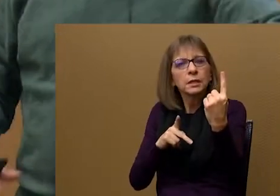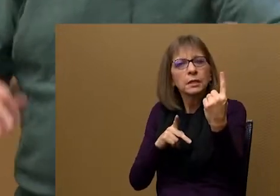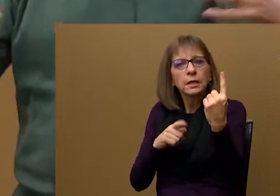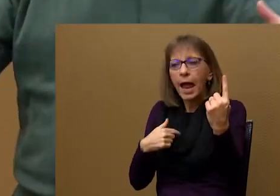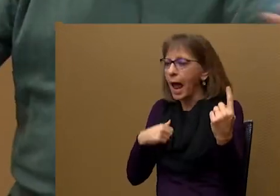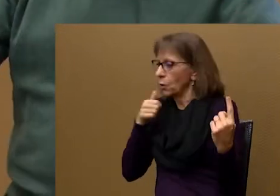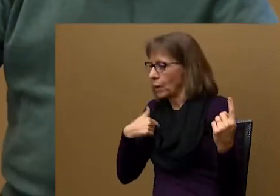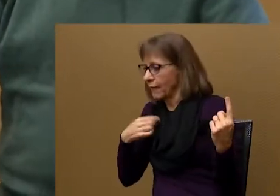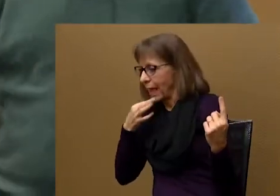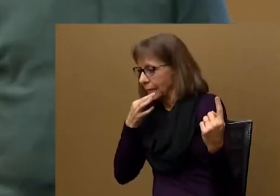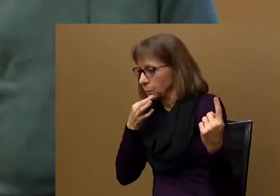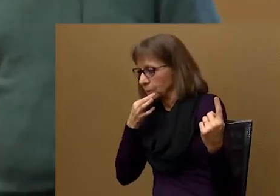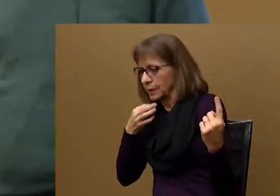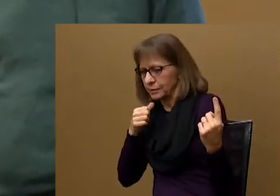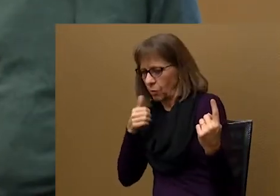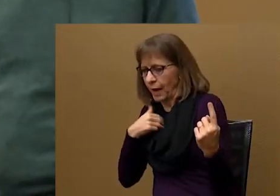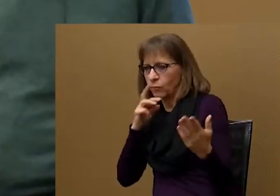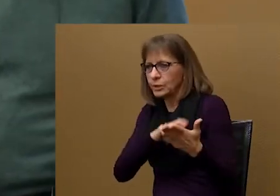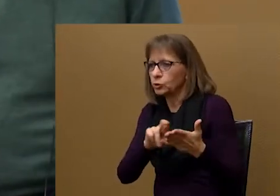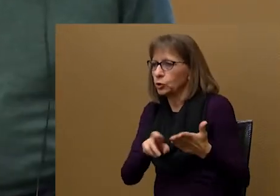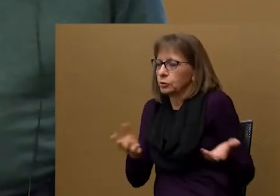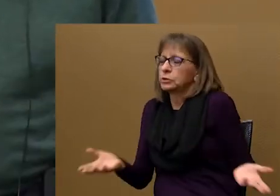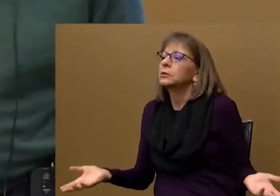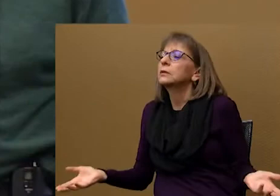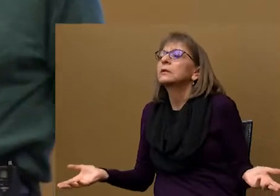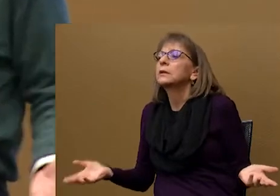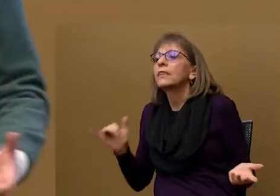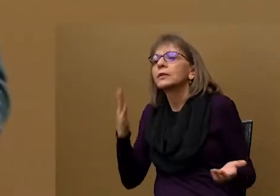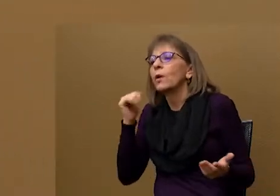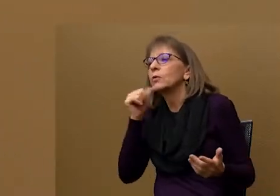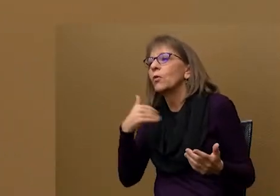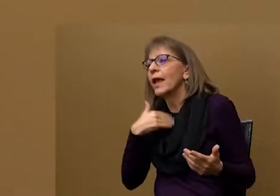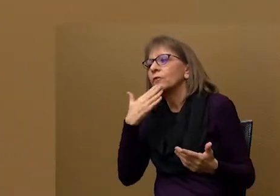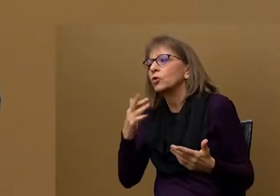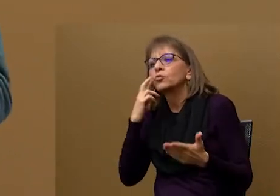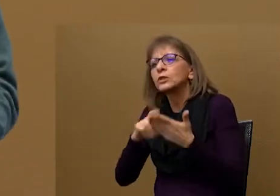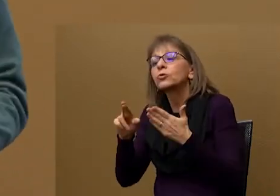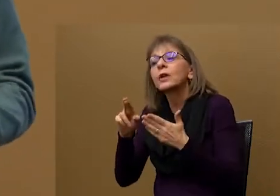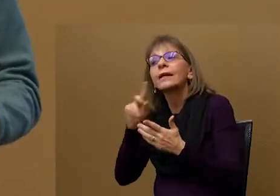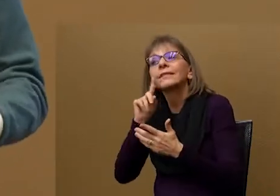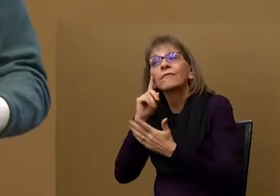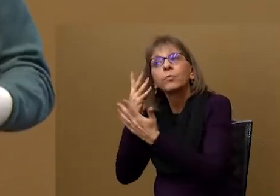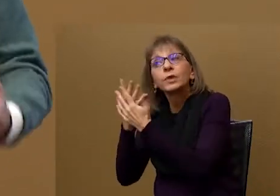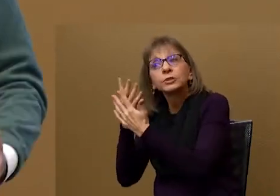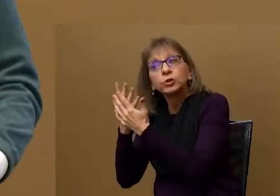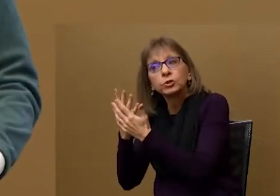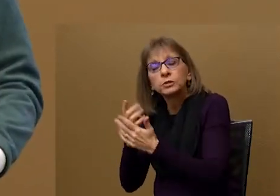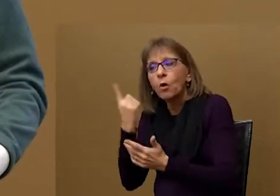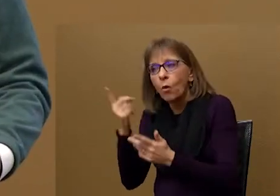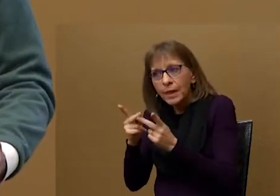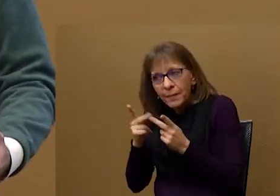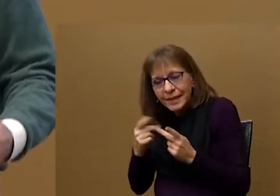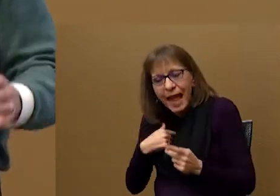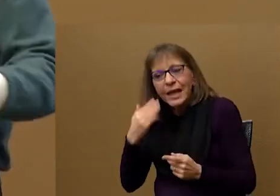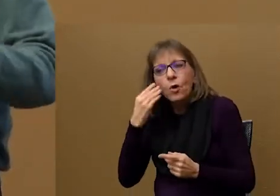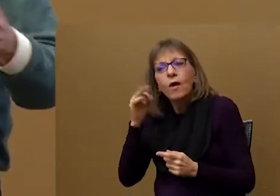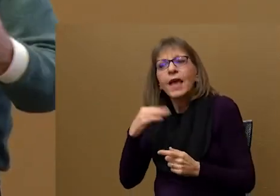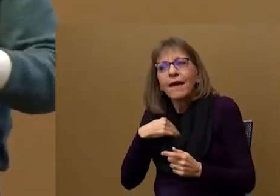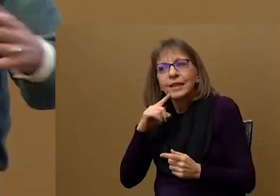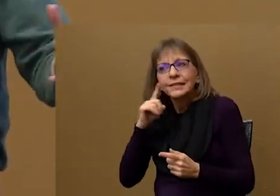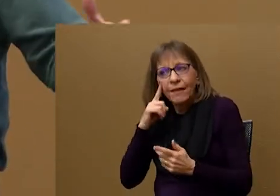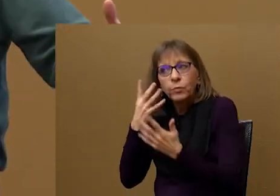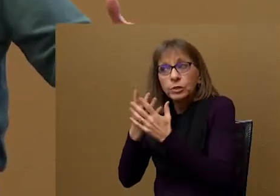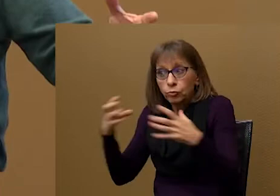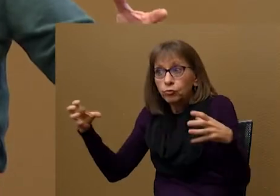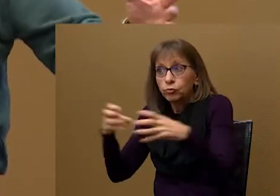person and you have no expertise, you don't have any research. It's one of the reasons we don't have good research on deaf prisoners, because the only place